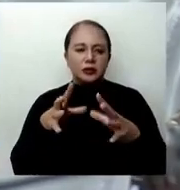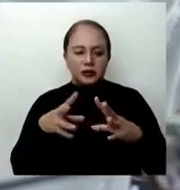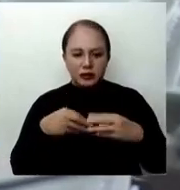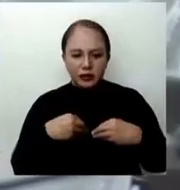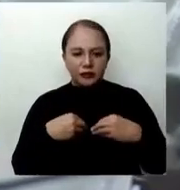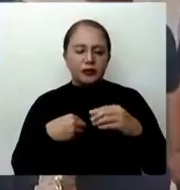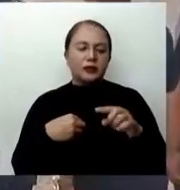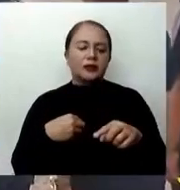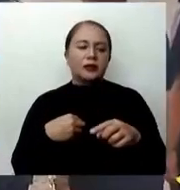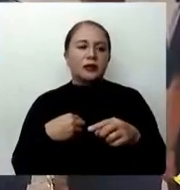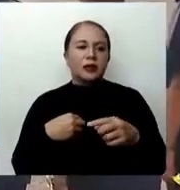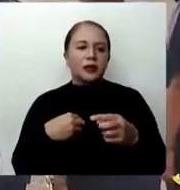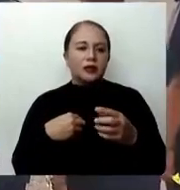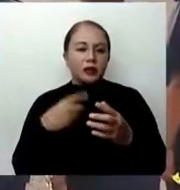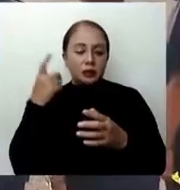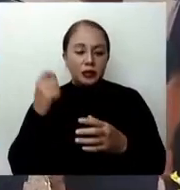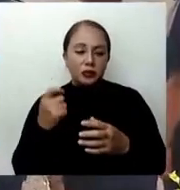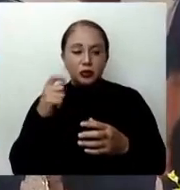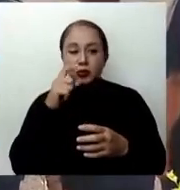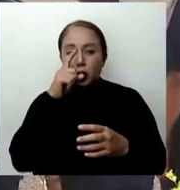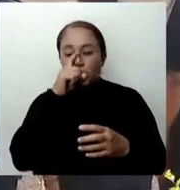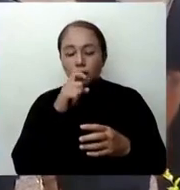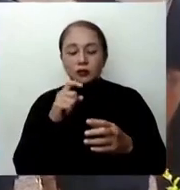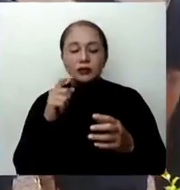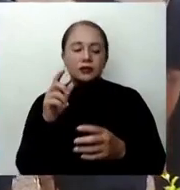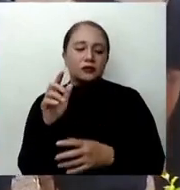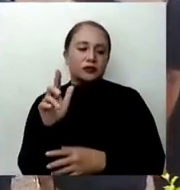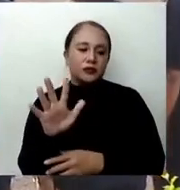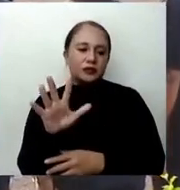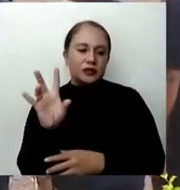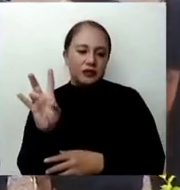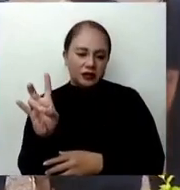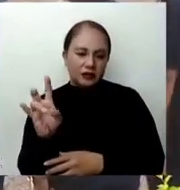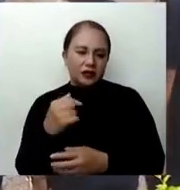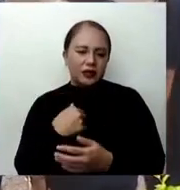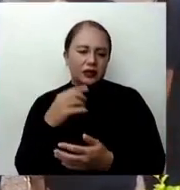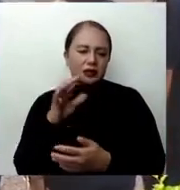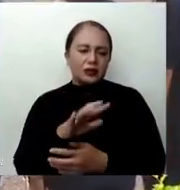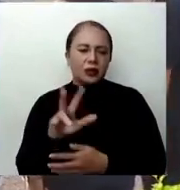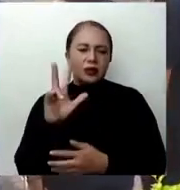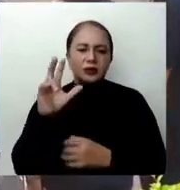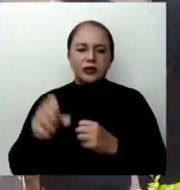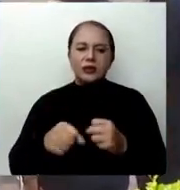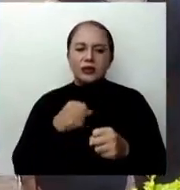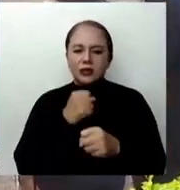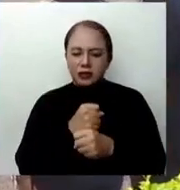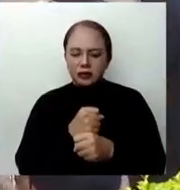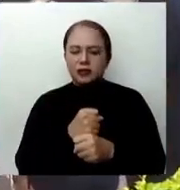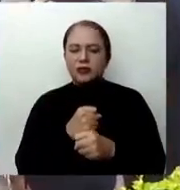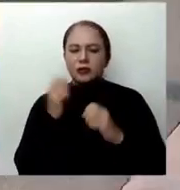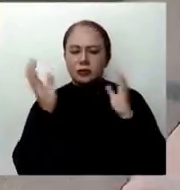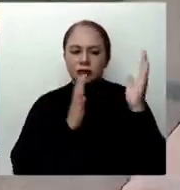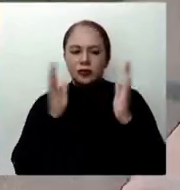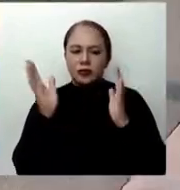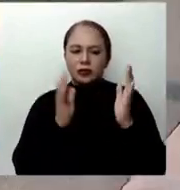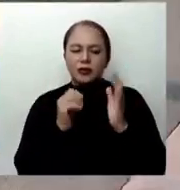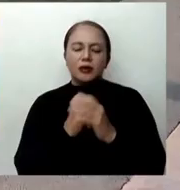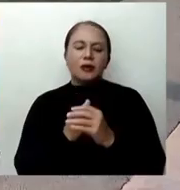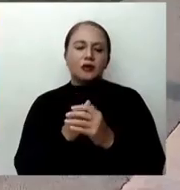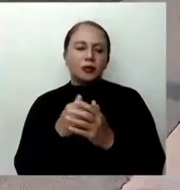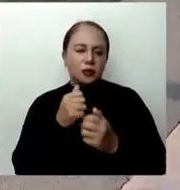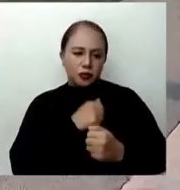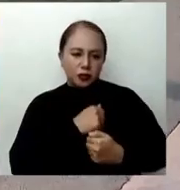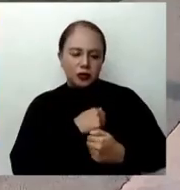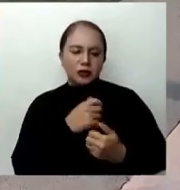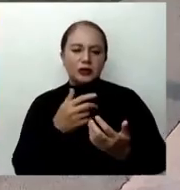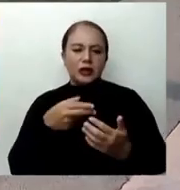years old. While Senate Bill No. 284 is designating a 30-year service for voluntary or optional retirement, higher than the